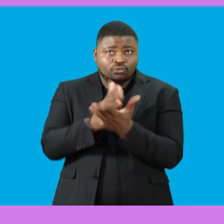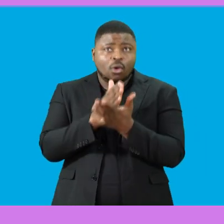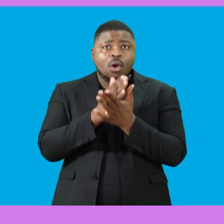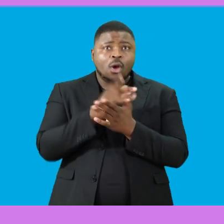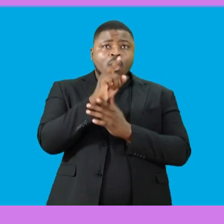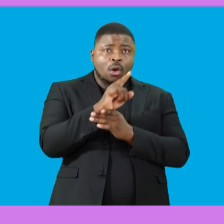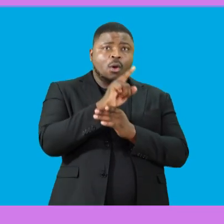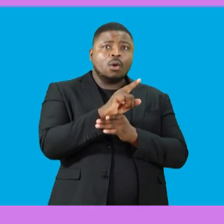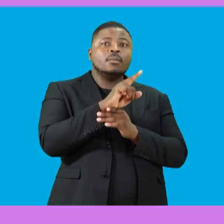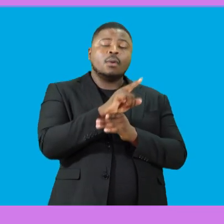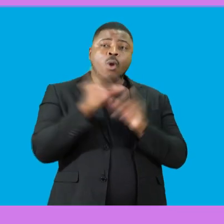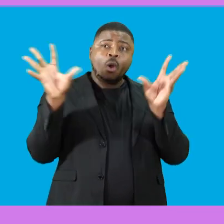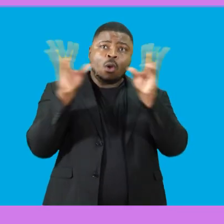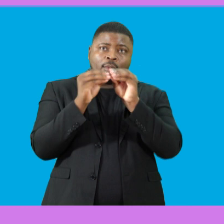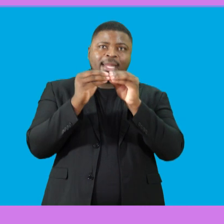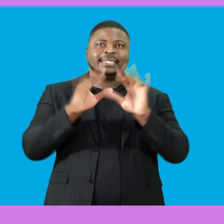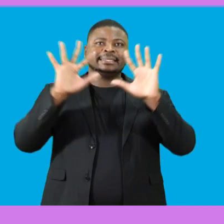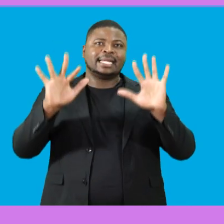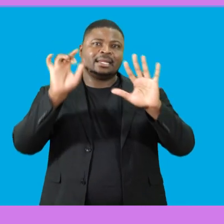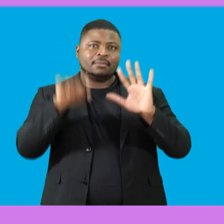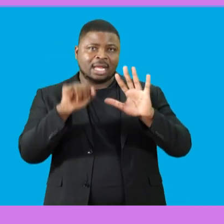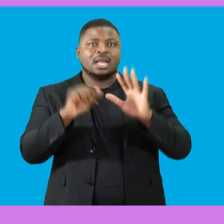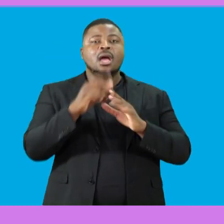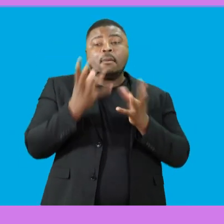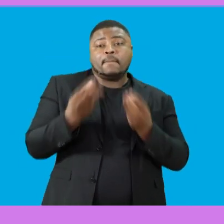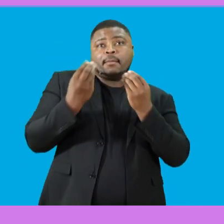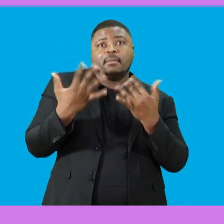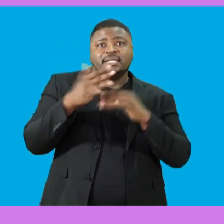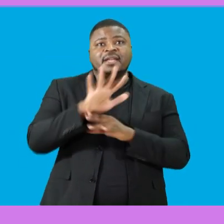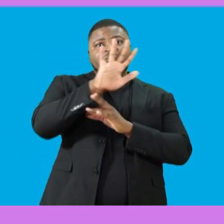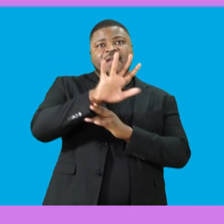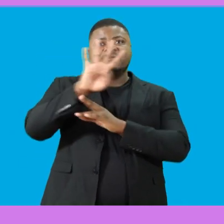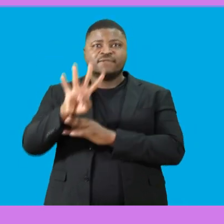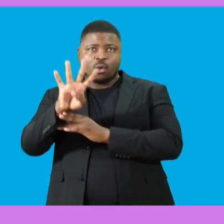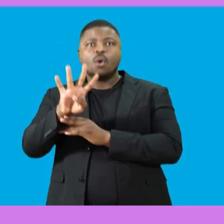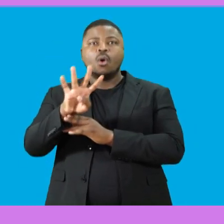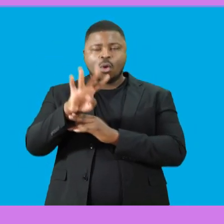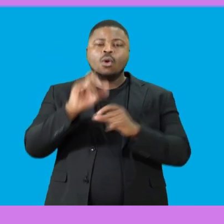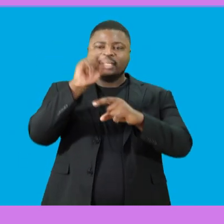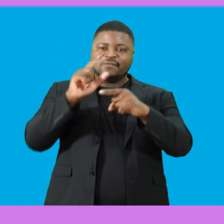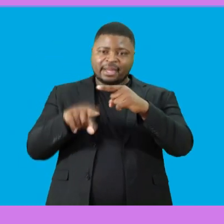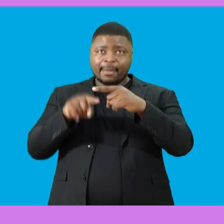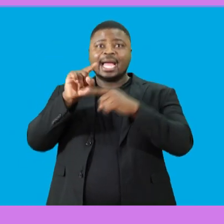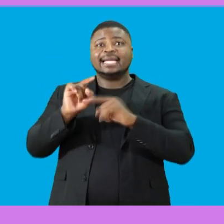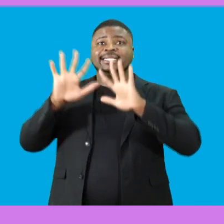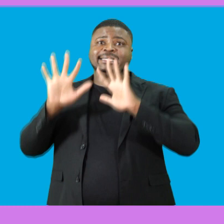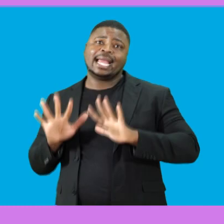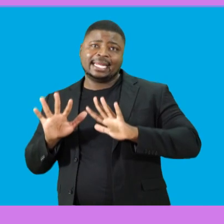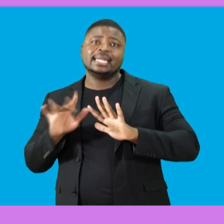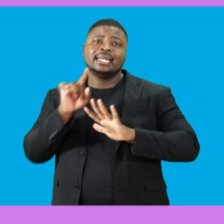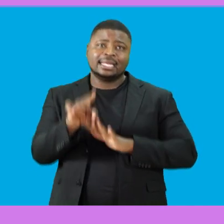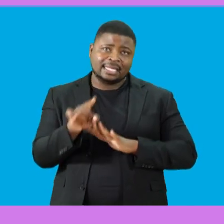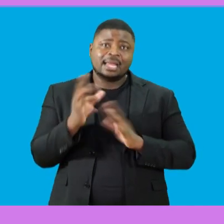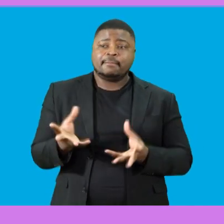10 values in total, which gives us a total of 54. Then we say 54 divided by 10,